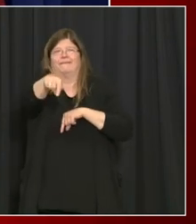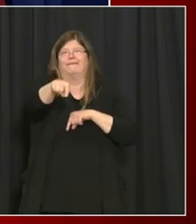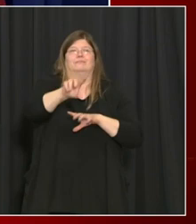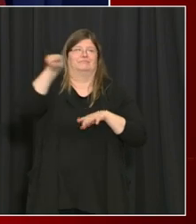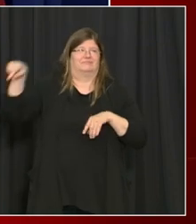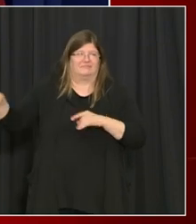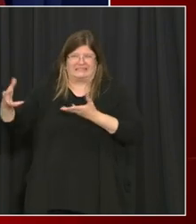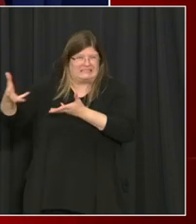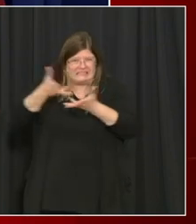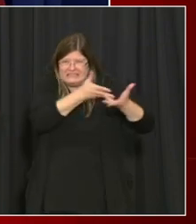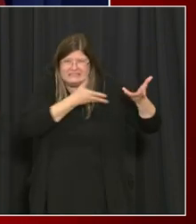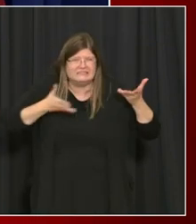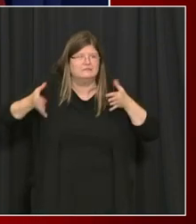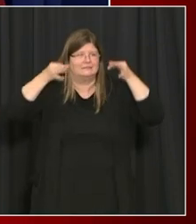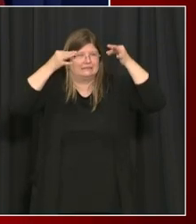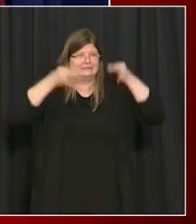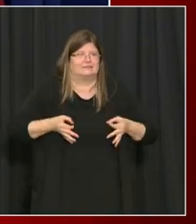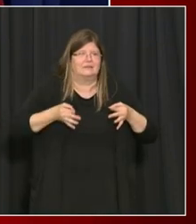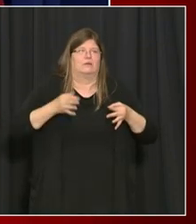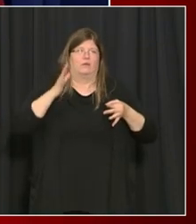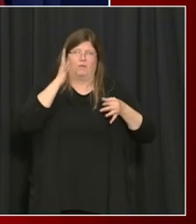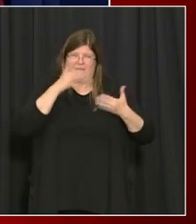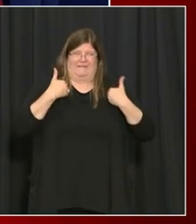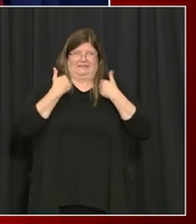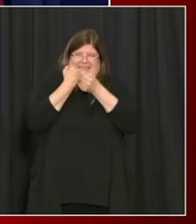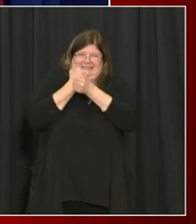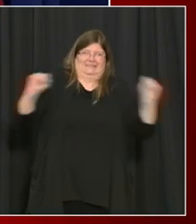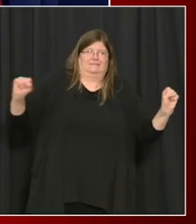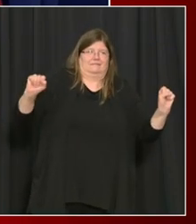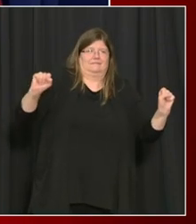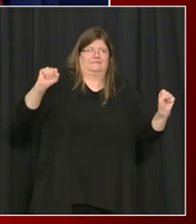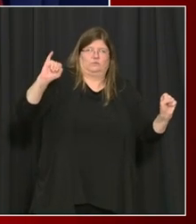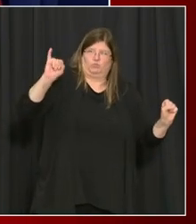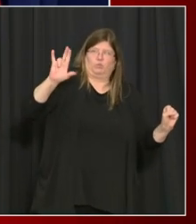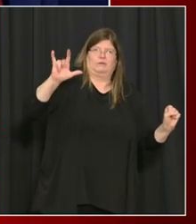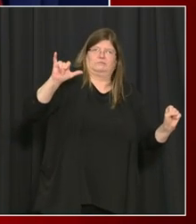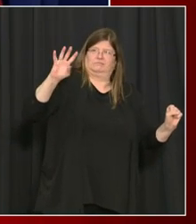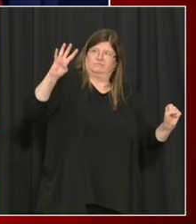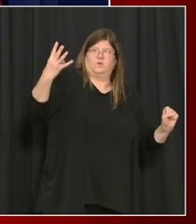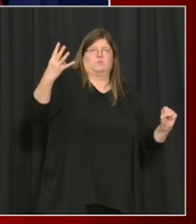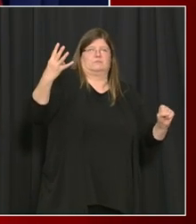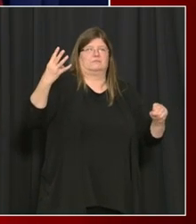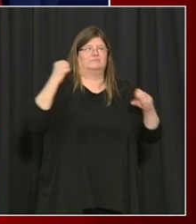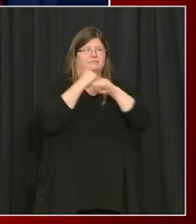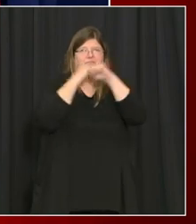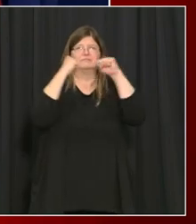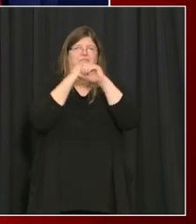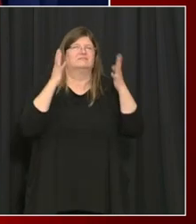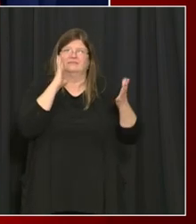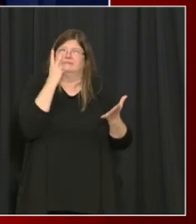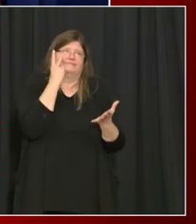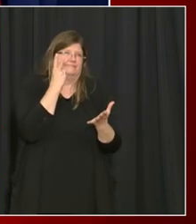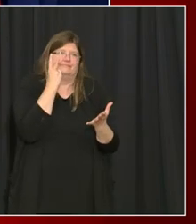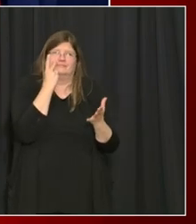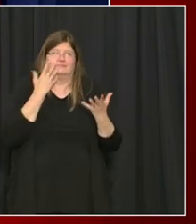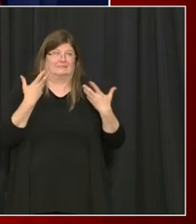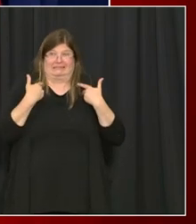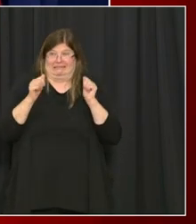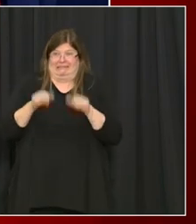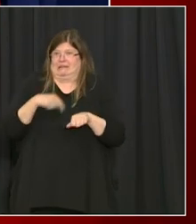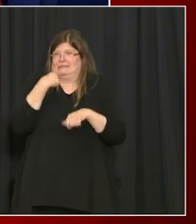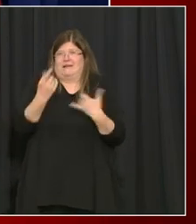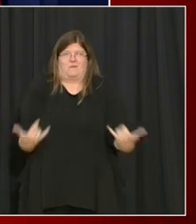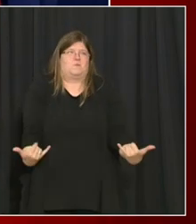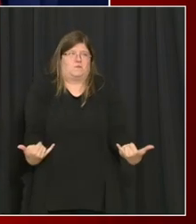at a situation that's going to be safest for Washington, D.C. and any visitors. So that's all I can say at this point.